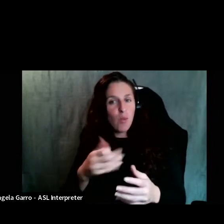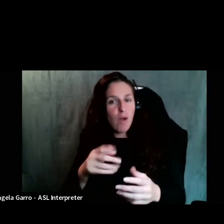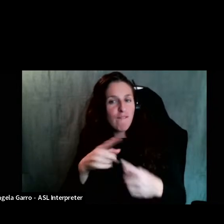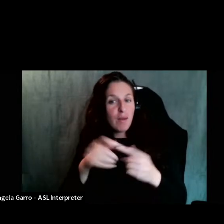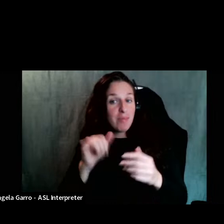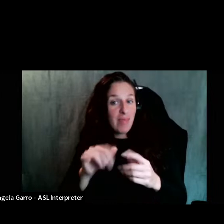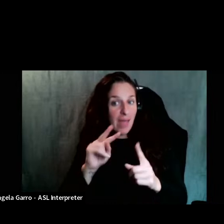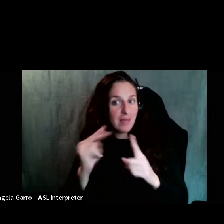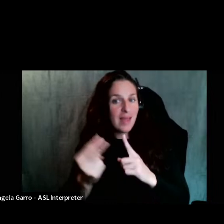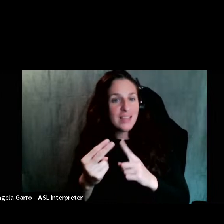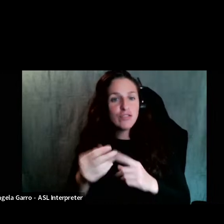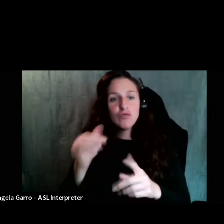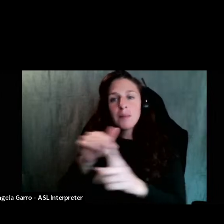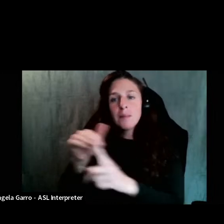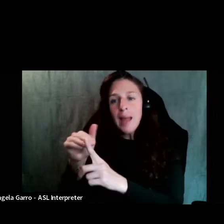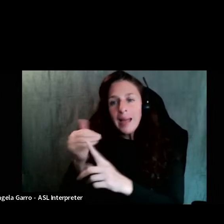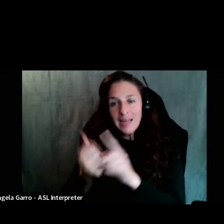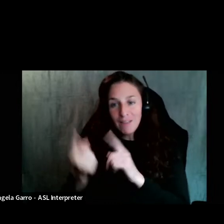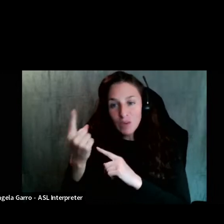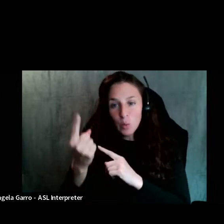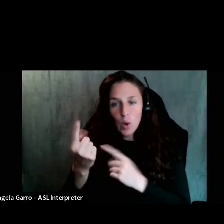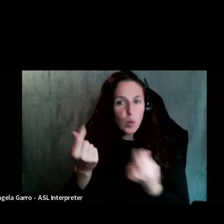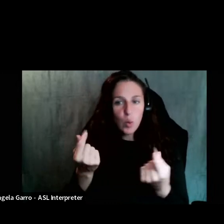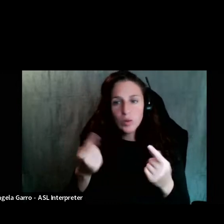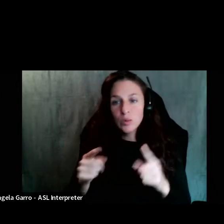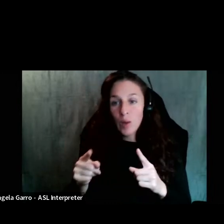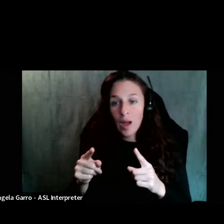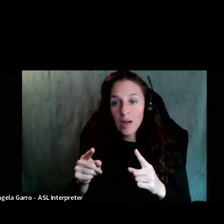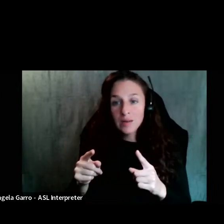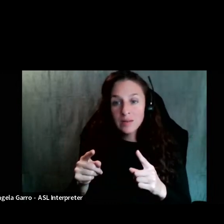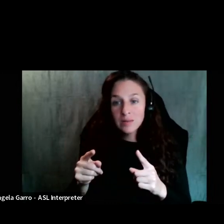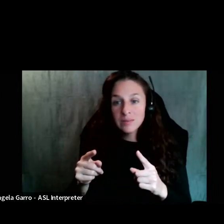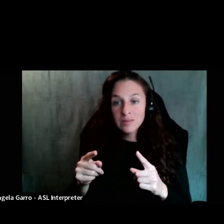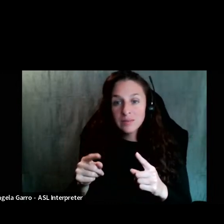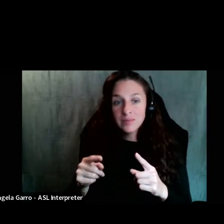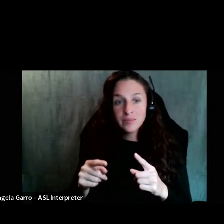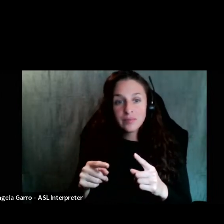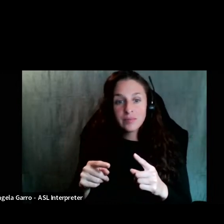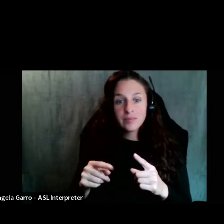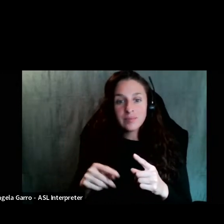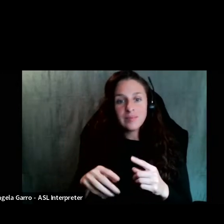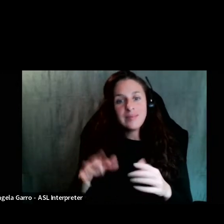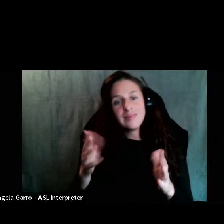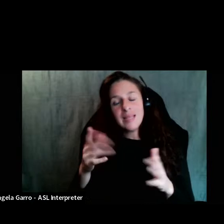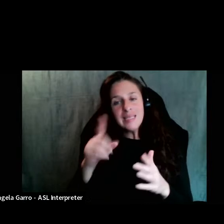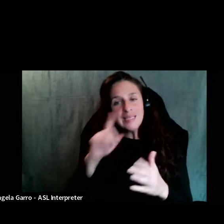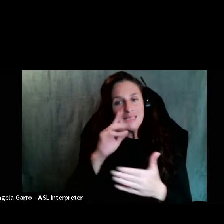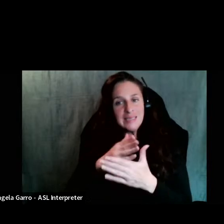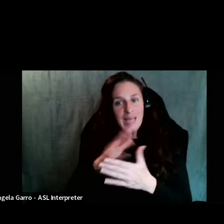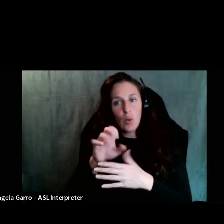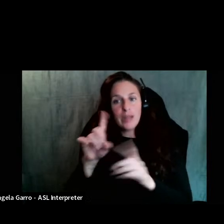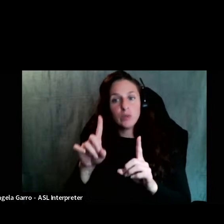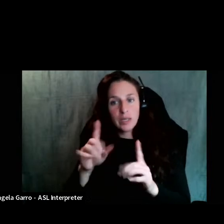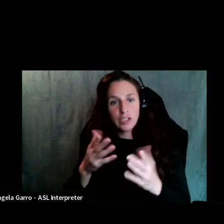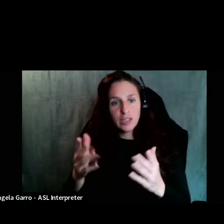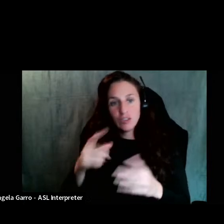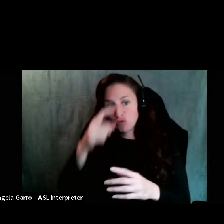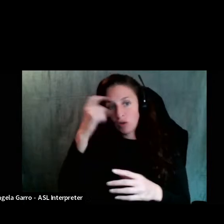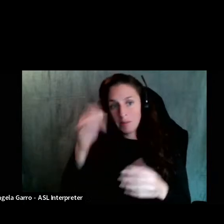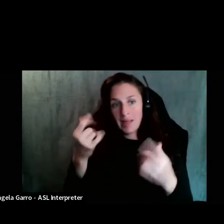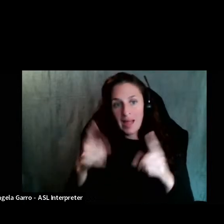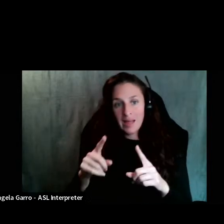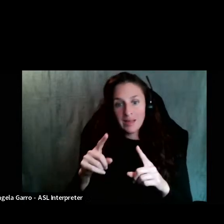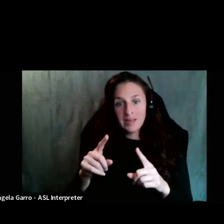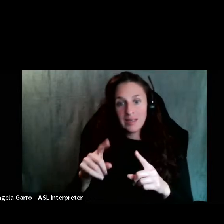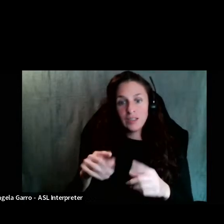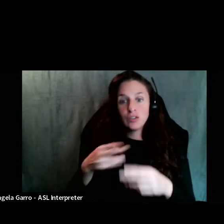in this room what's at stake. And so just a really quick psychoed thing, there's trauma that happens, right? There's something called capital T